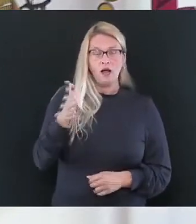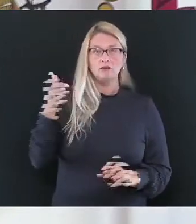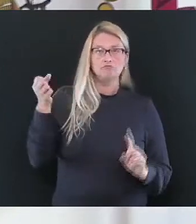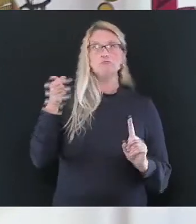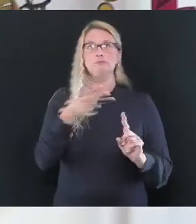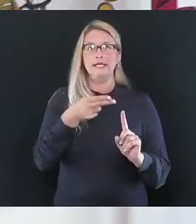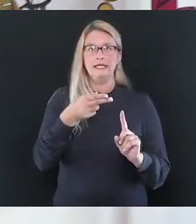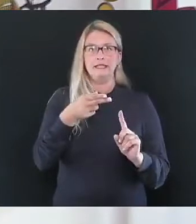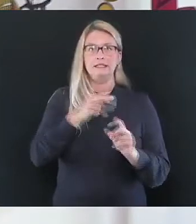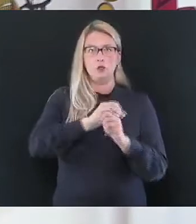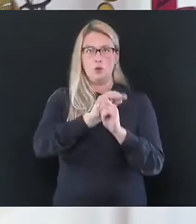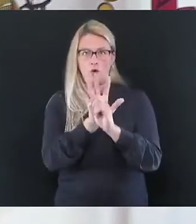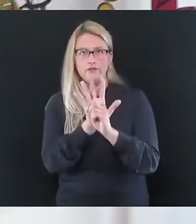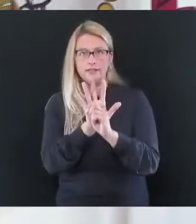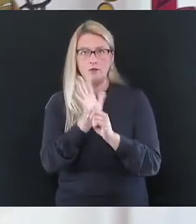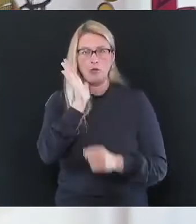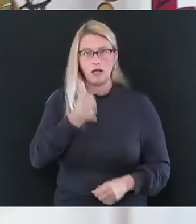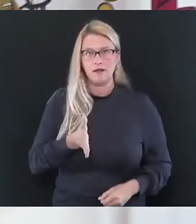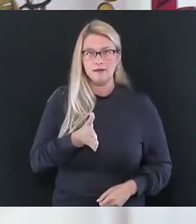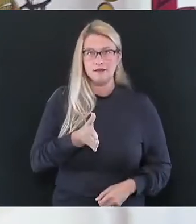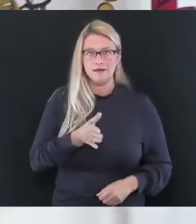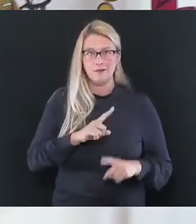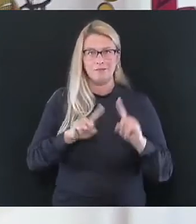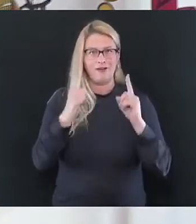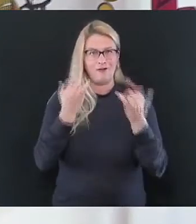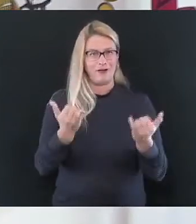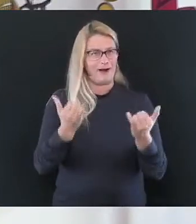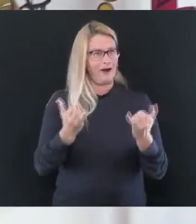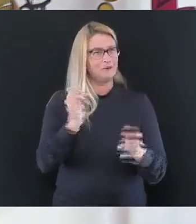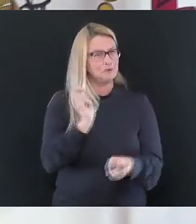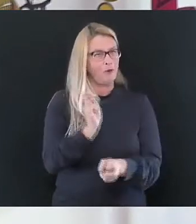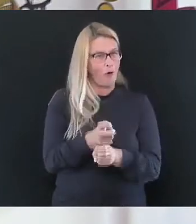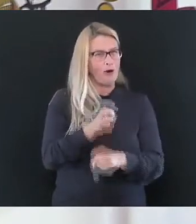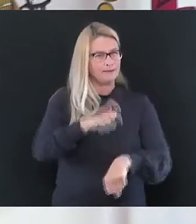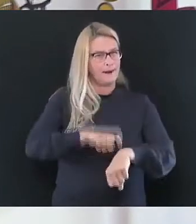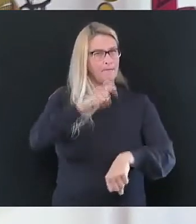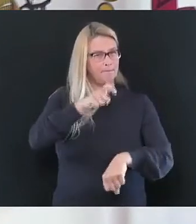I surely understand it's tough stuff.